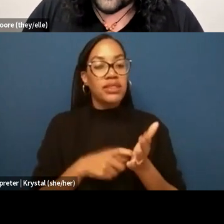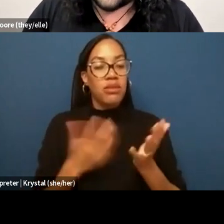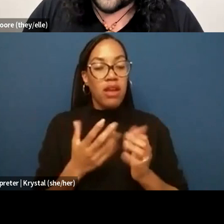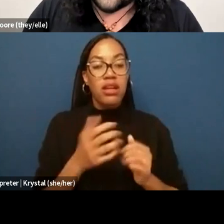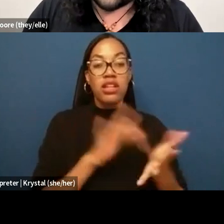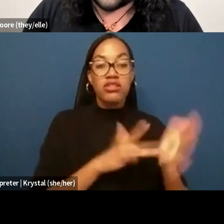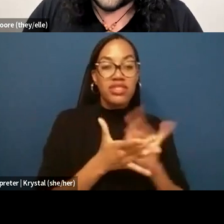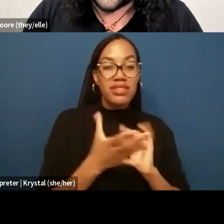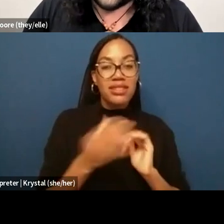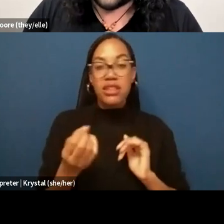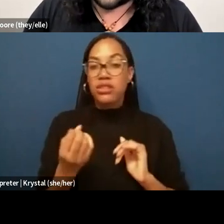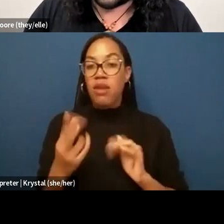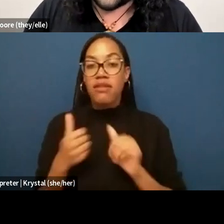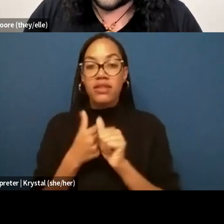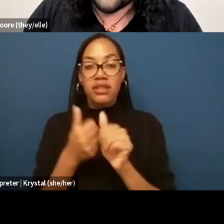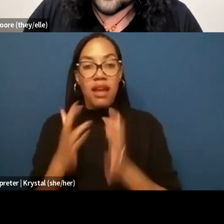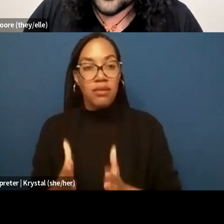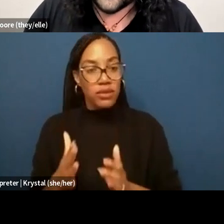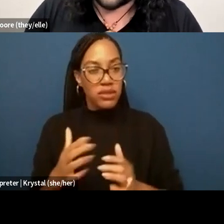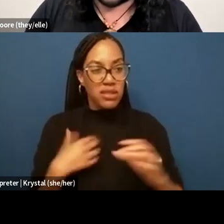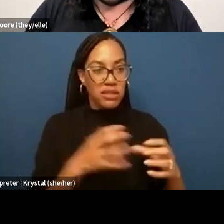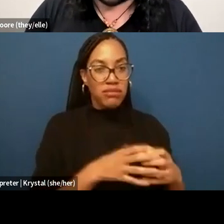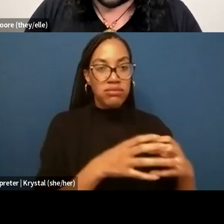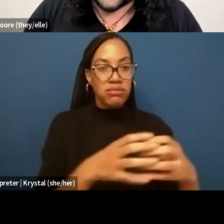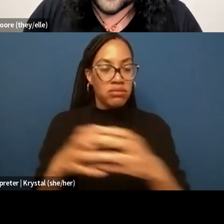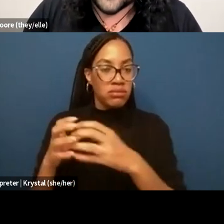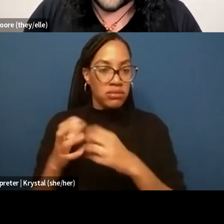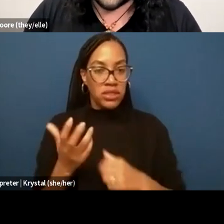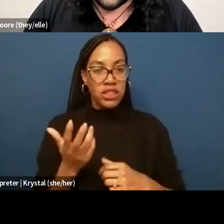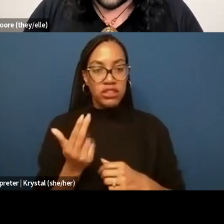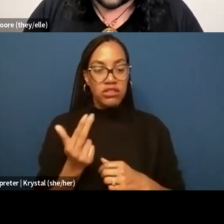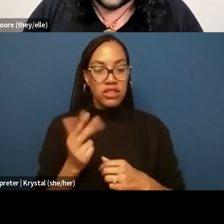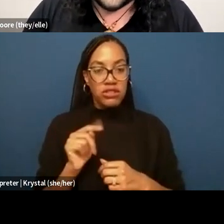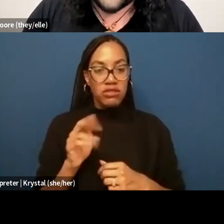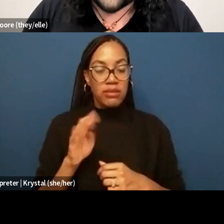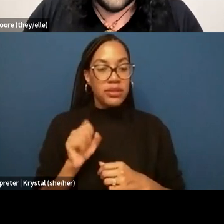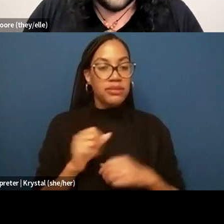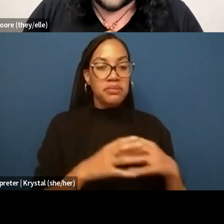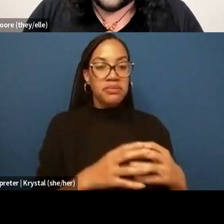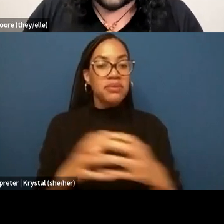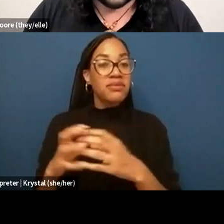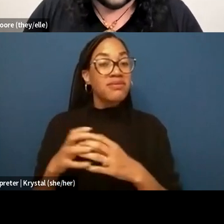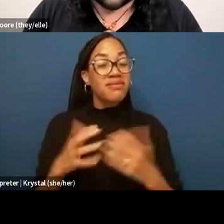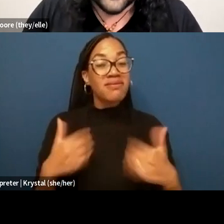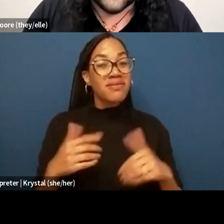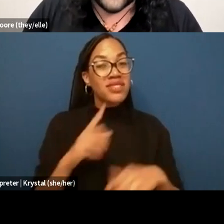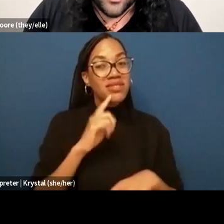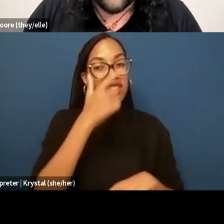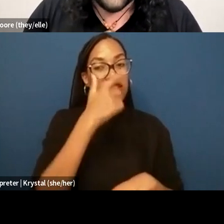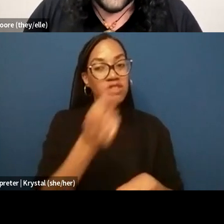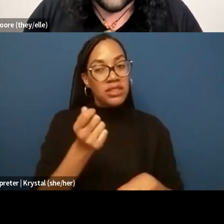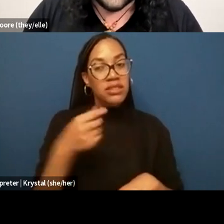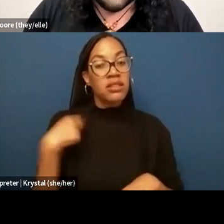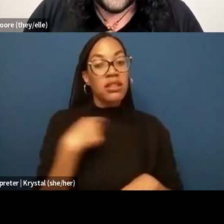Our work of collective responsibility and restorative justice and working together, and a lot of these ideals we're trying to foster